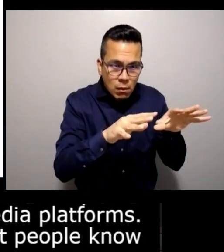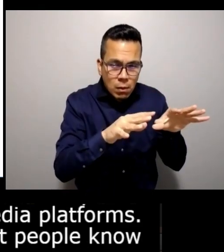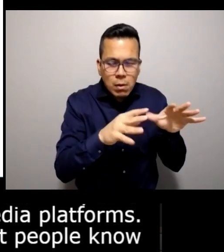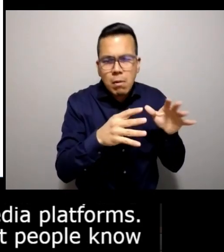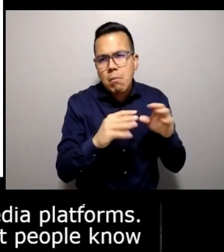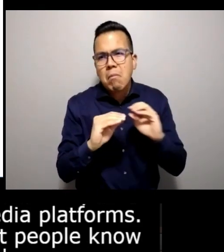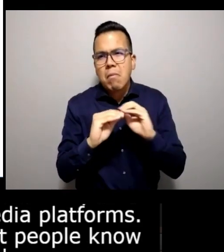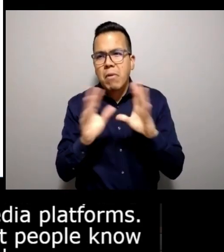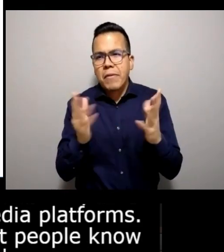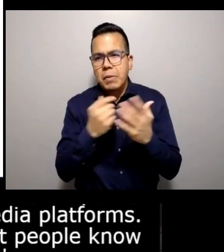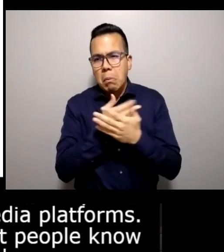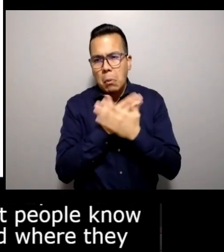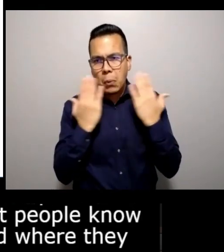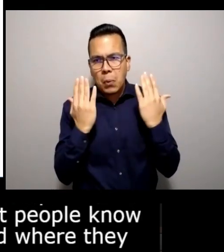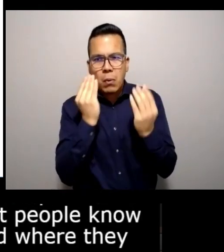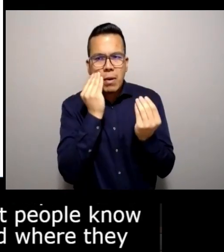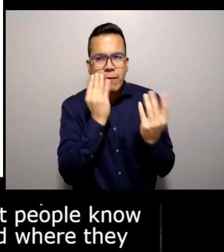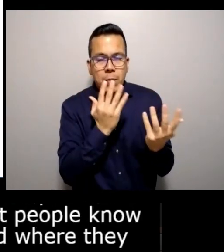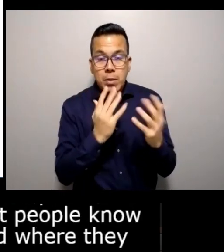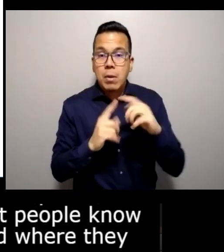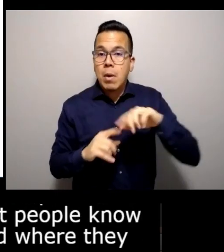find you.